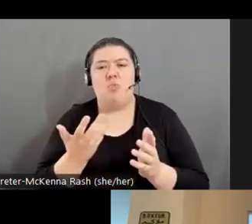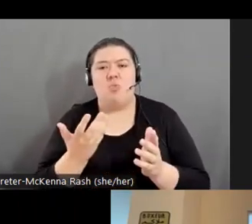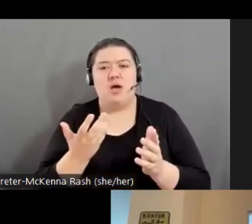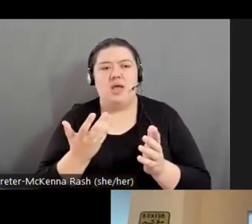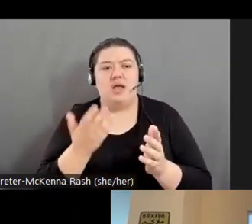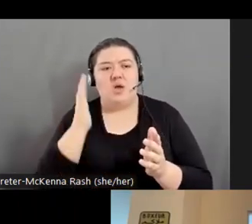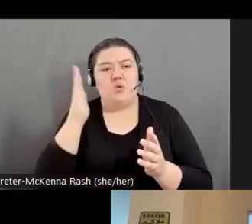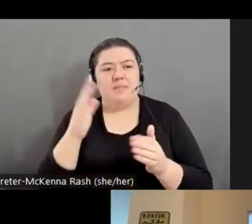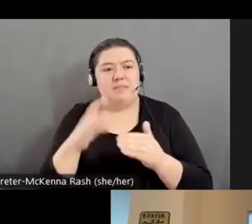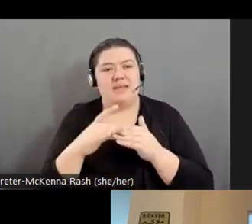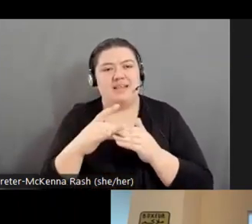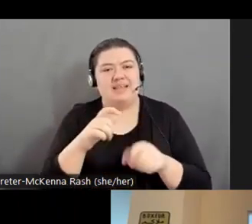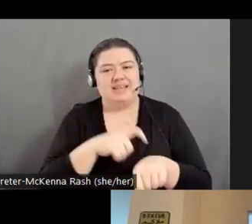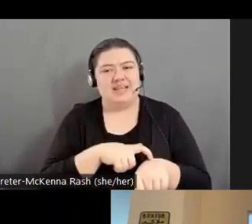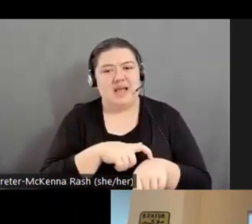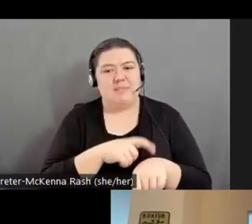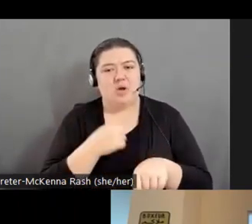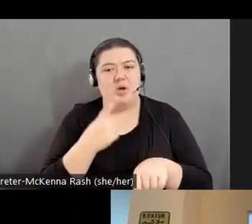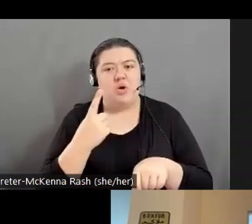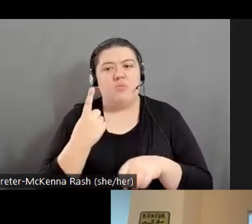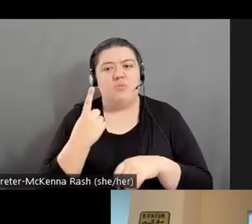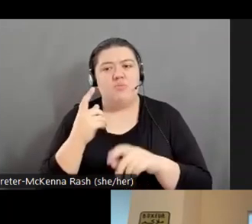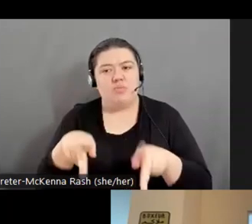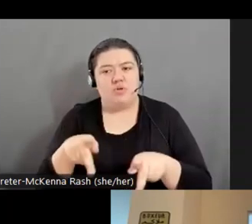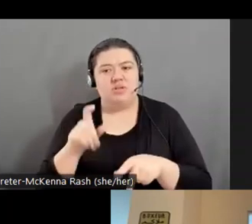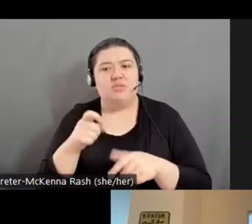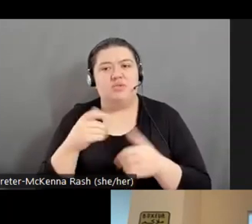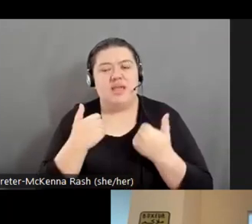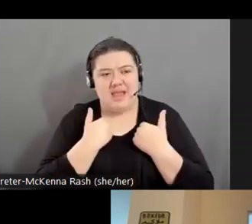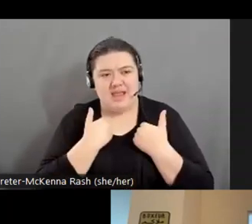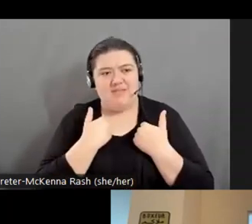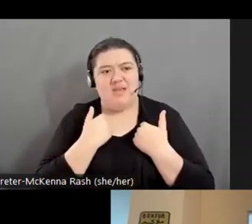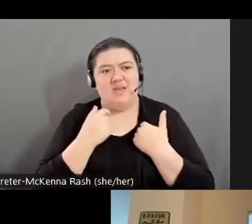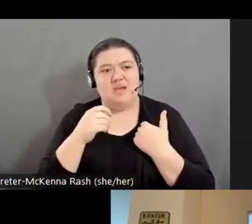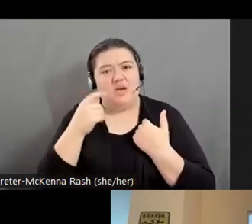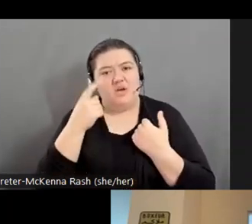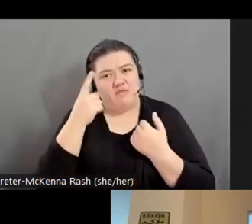time one should have for time for the O1?